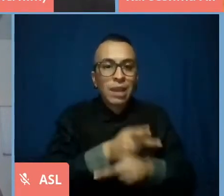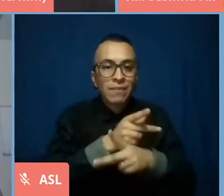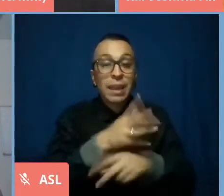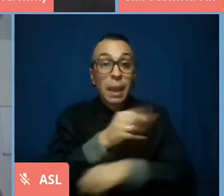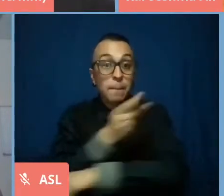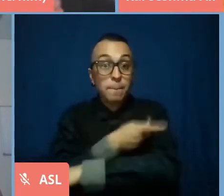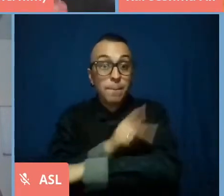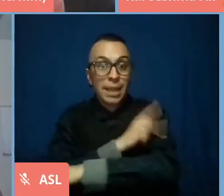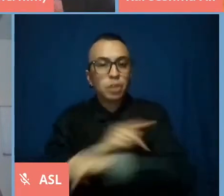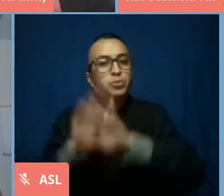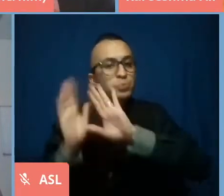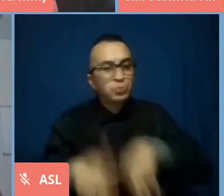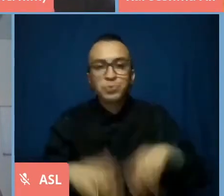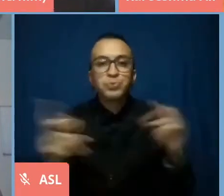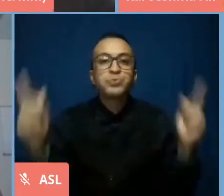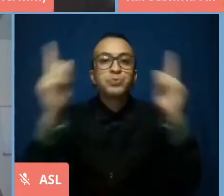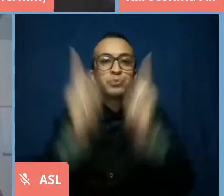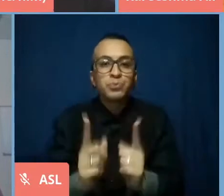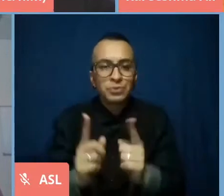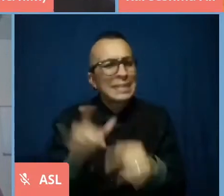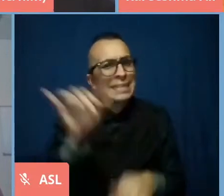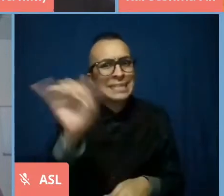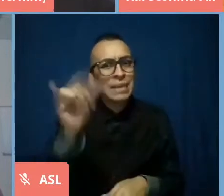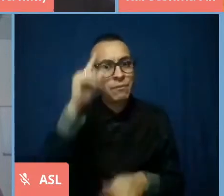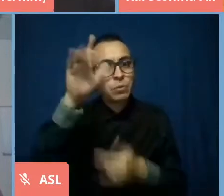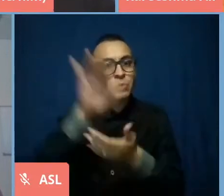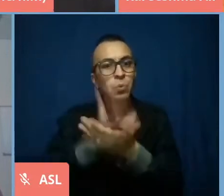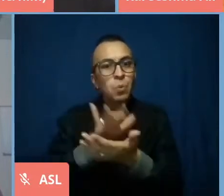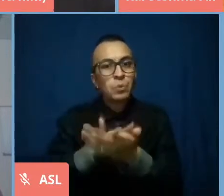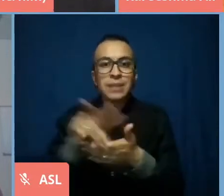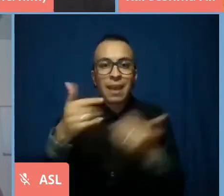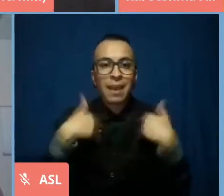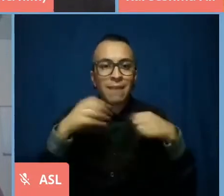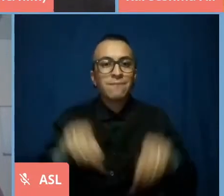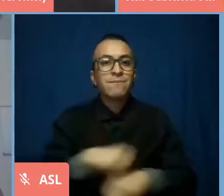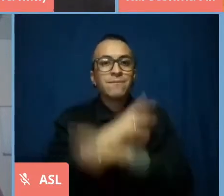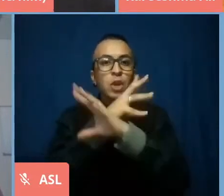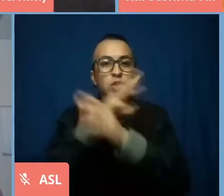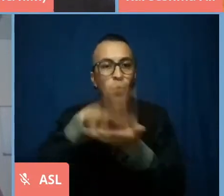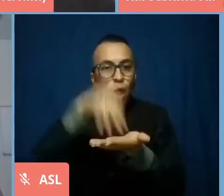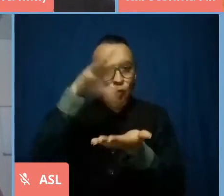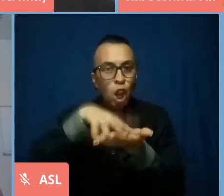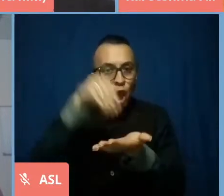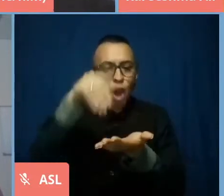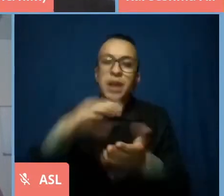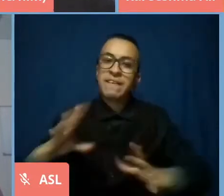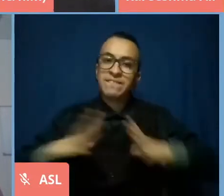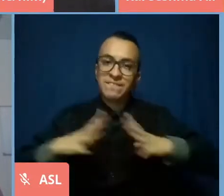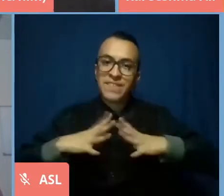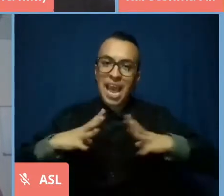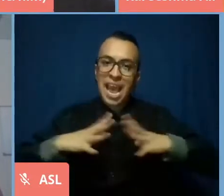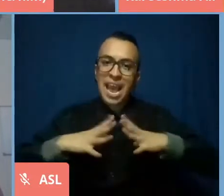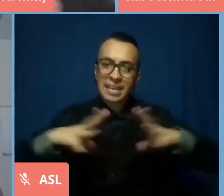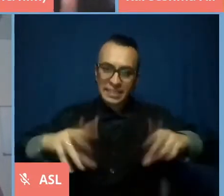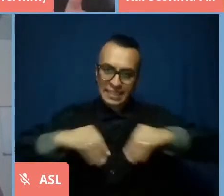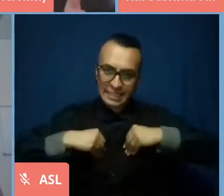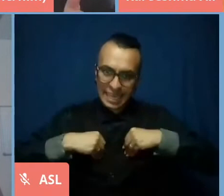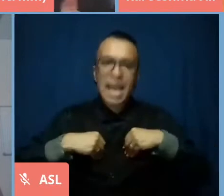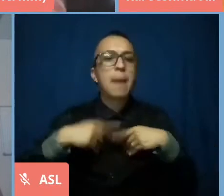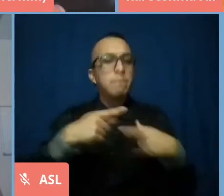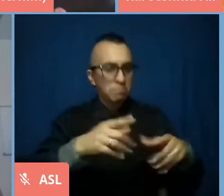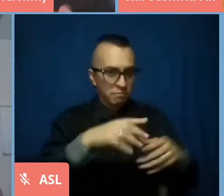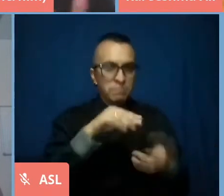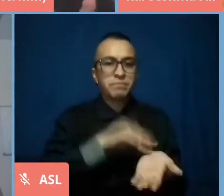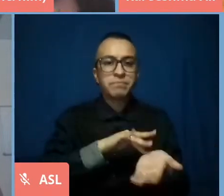distributing Chromebooks, just as the schools are doing for virtual learning, distributing Chromebooks to caregivers